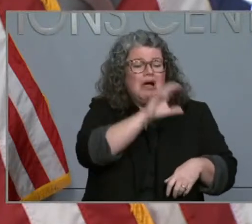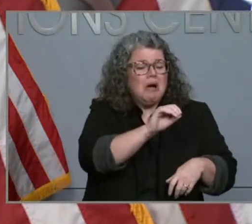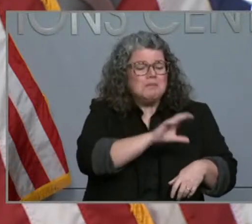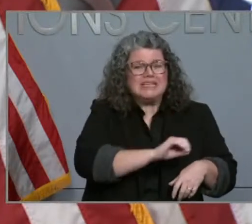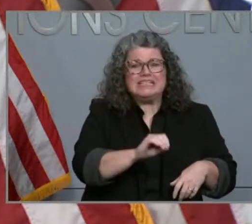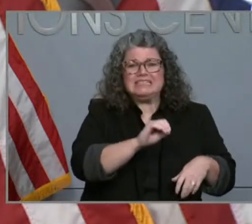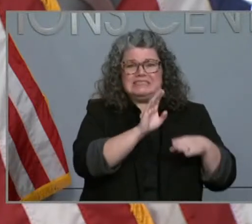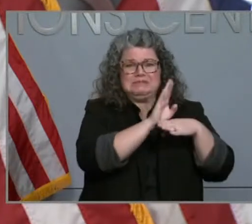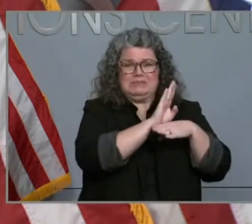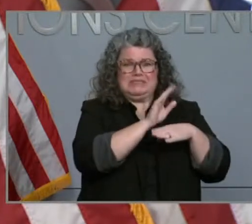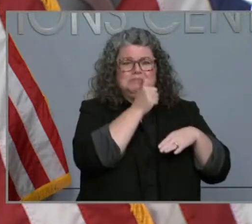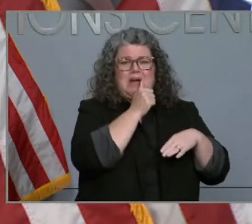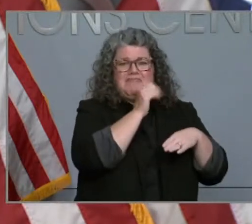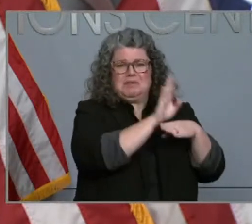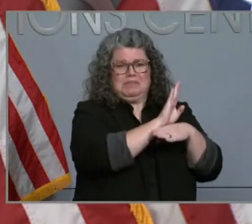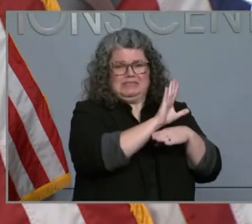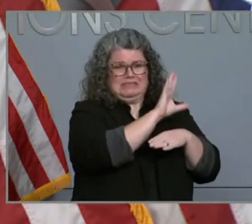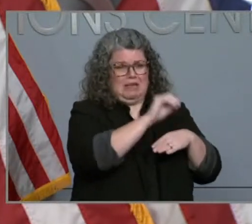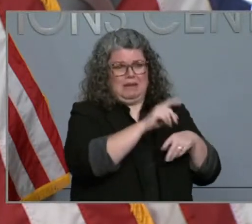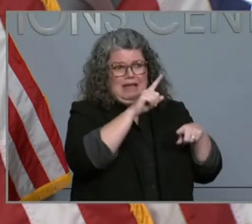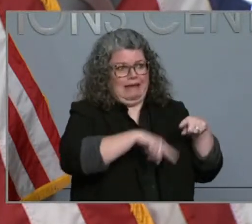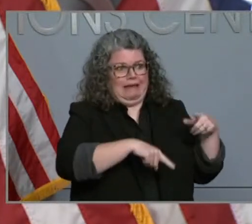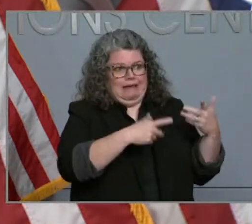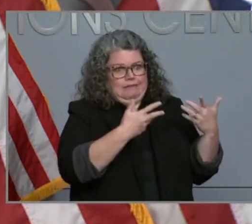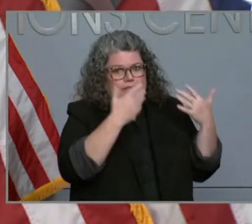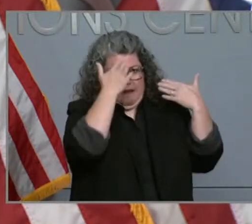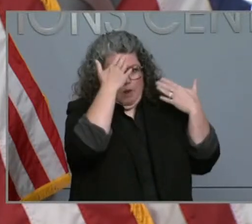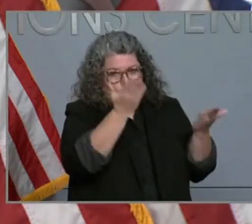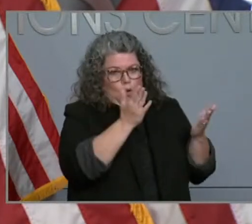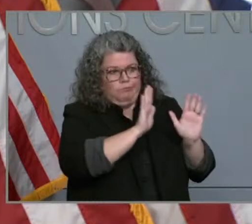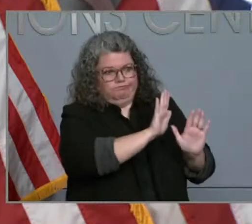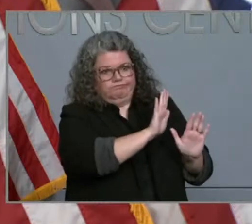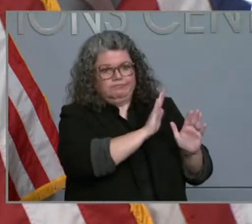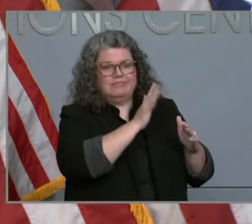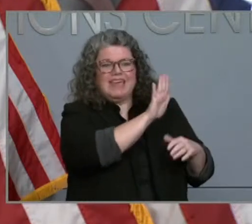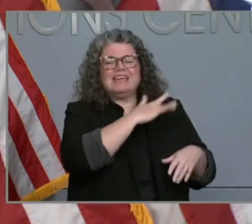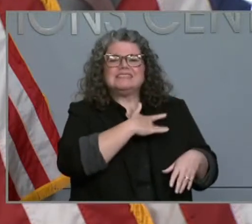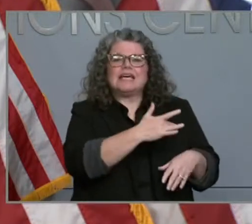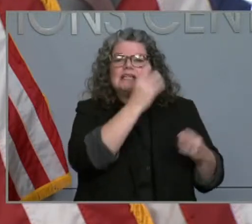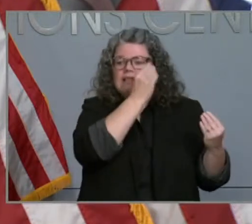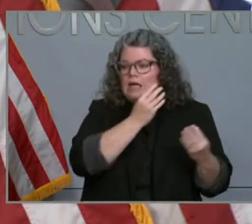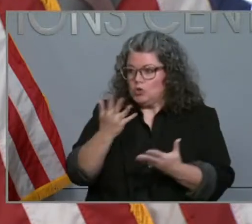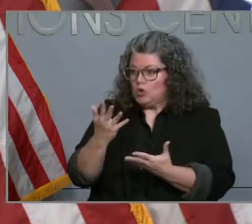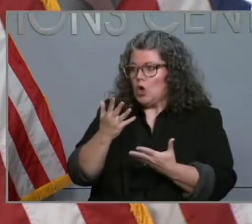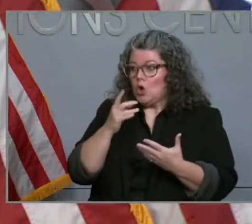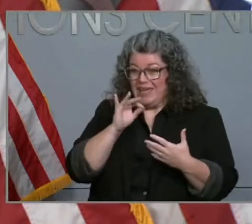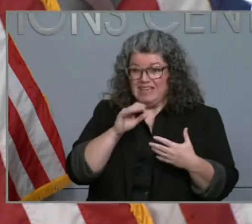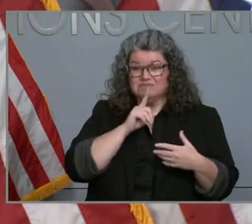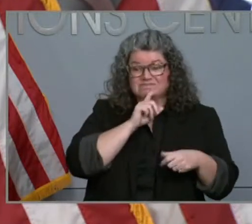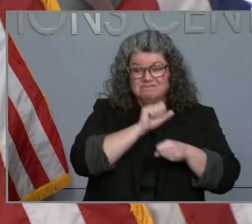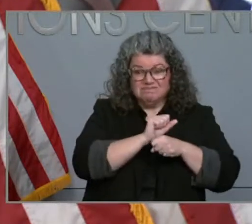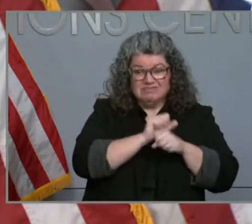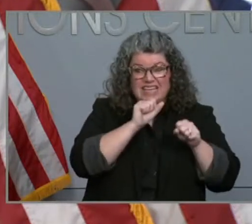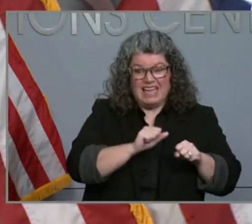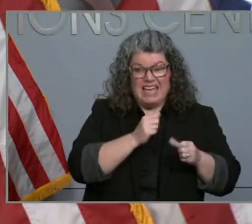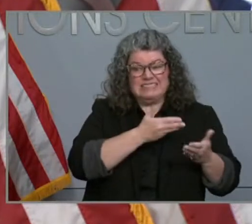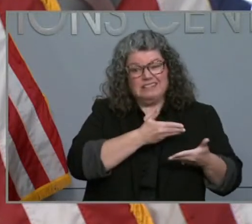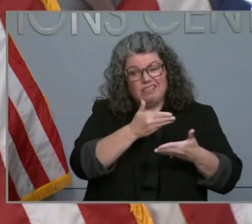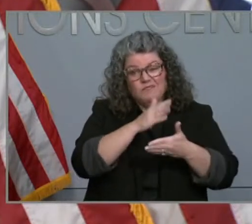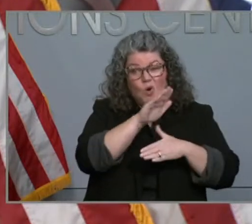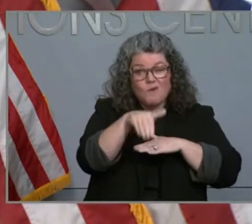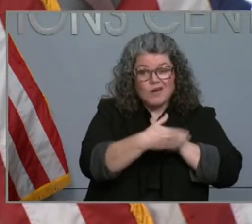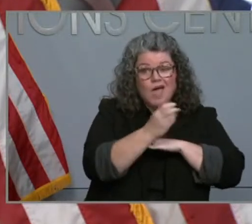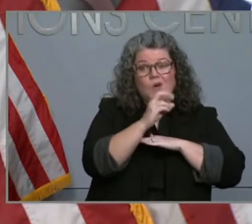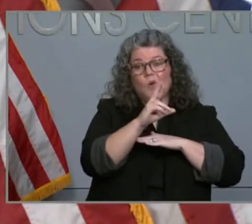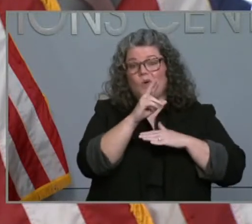delivery services. Generally, in my experience, they will let you know whether they can deliver truly overnight or if there's